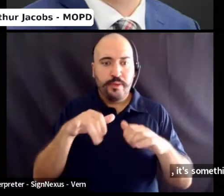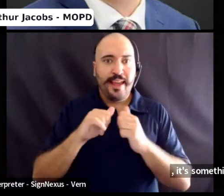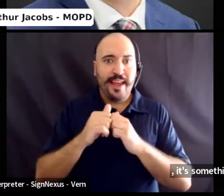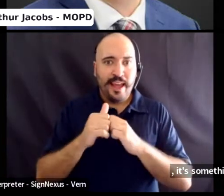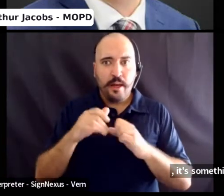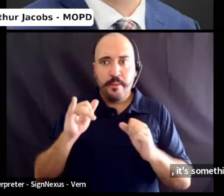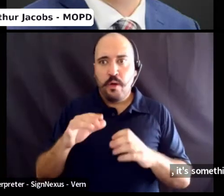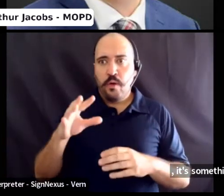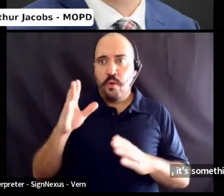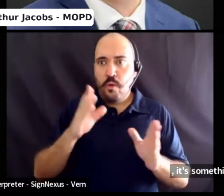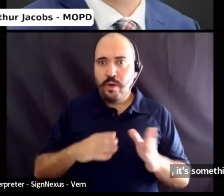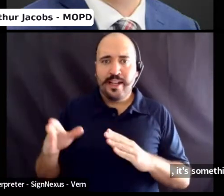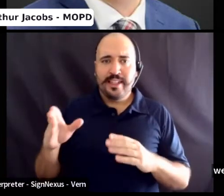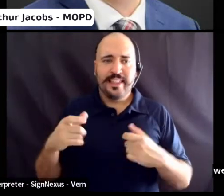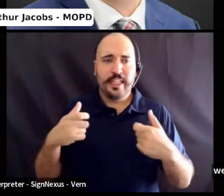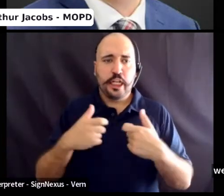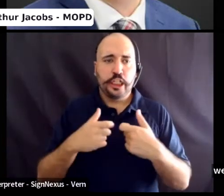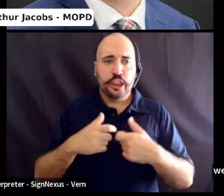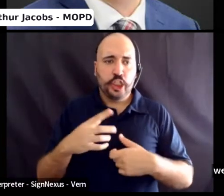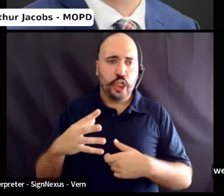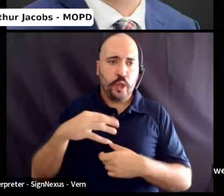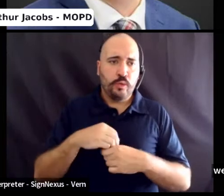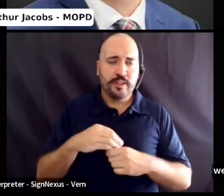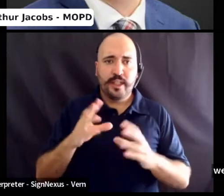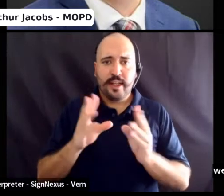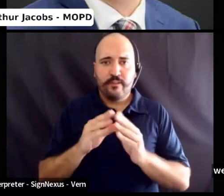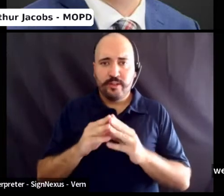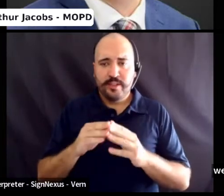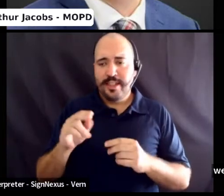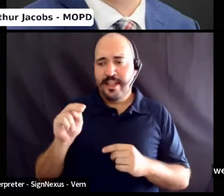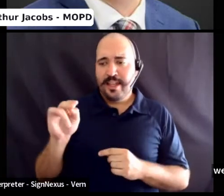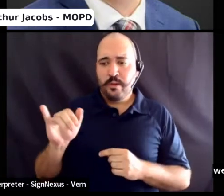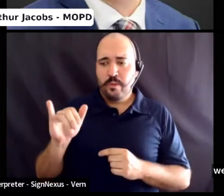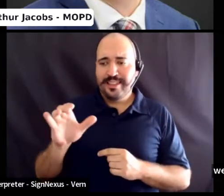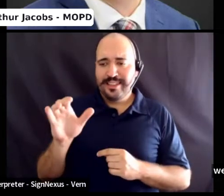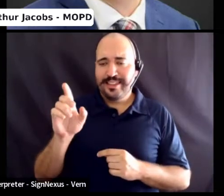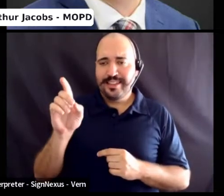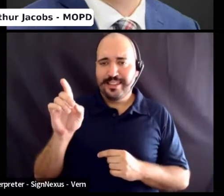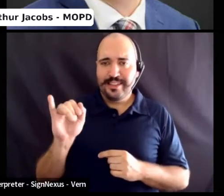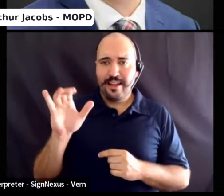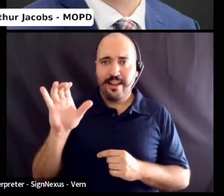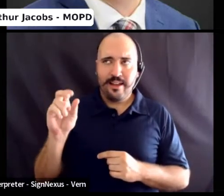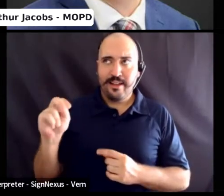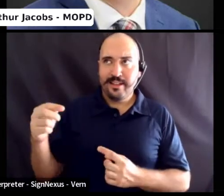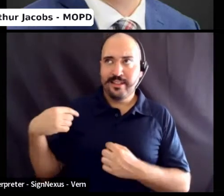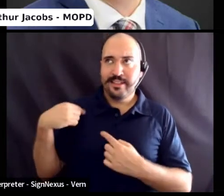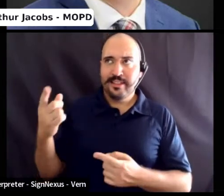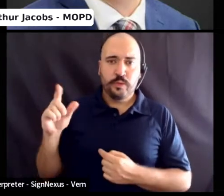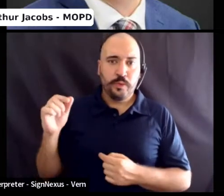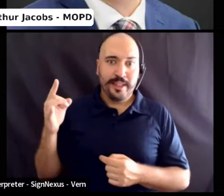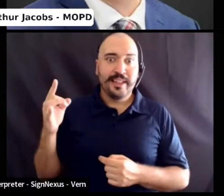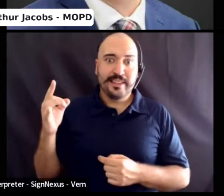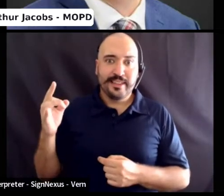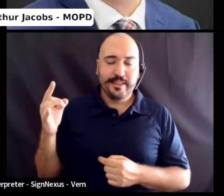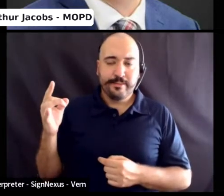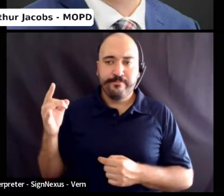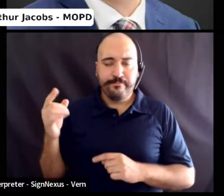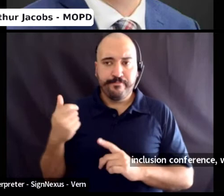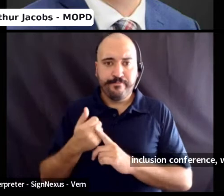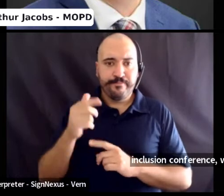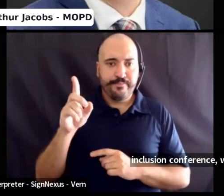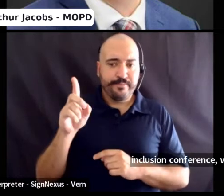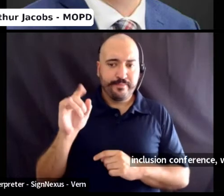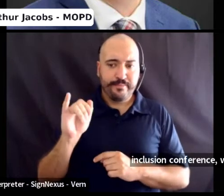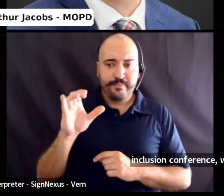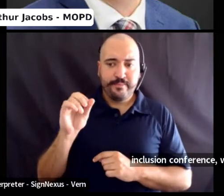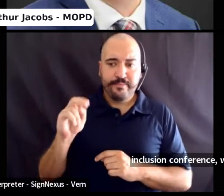Digital Inclusion Conference, NYC DiCon. We've been doing that since 2018, and the DiCon